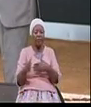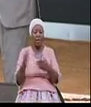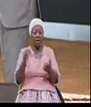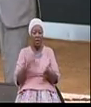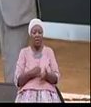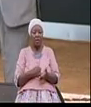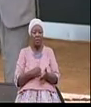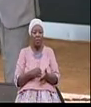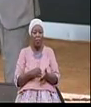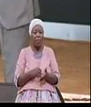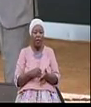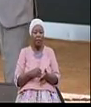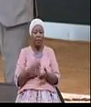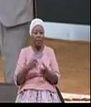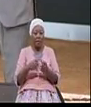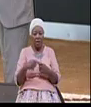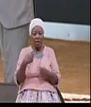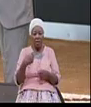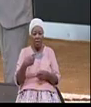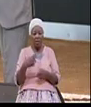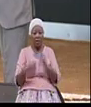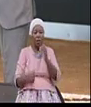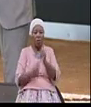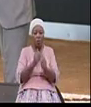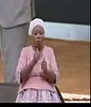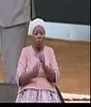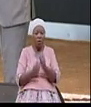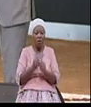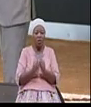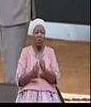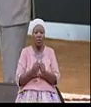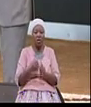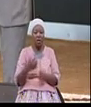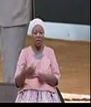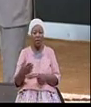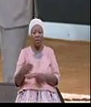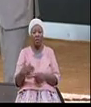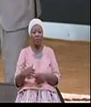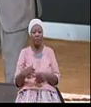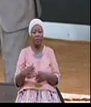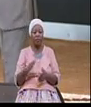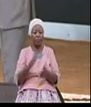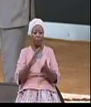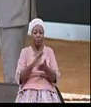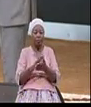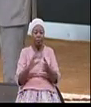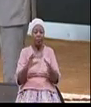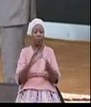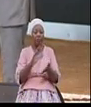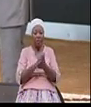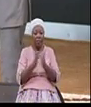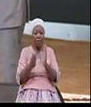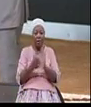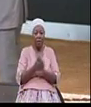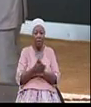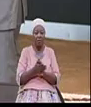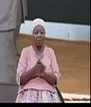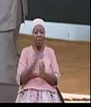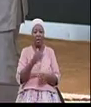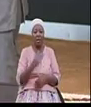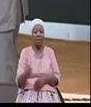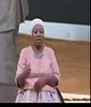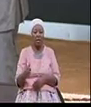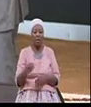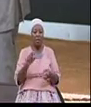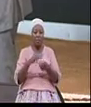after it. Then it says, which thing became a snare unto Gideon